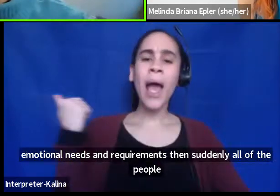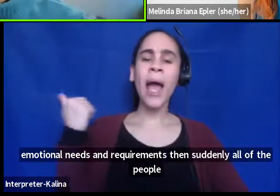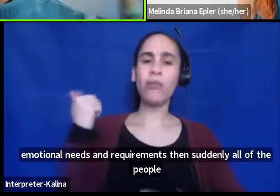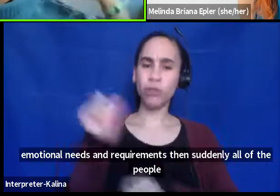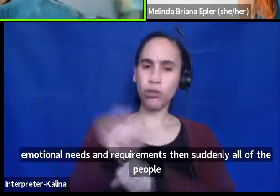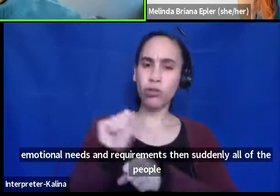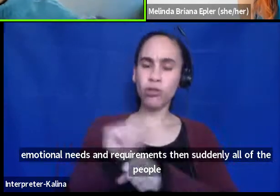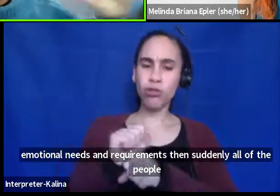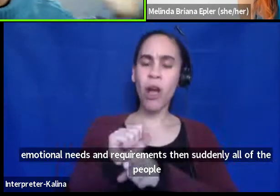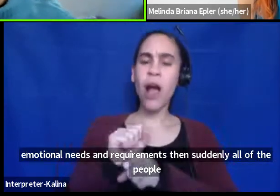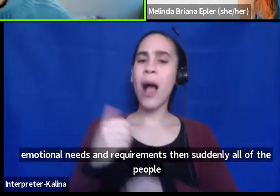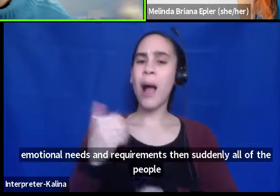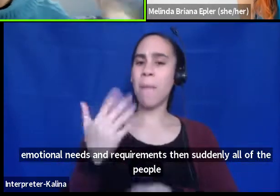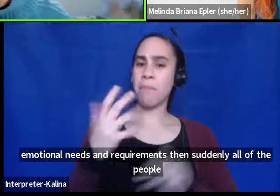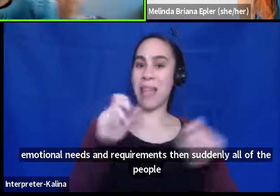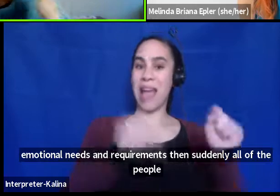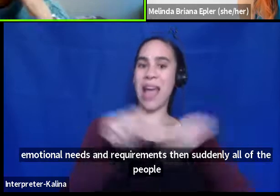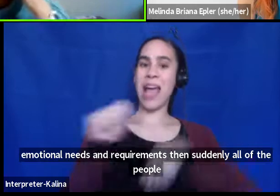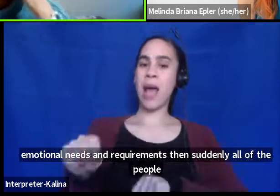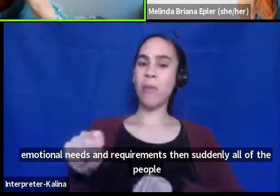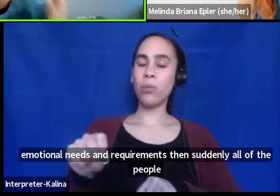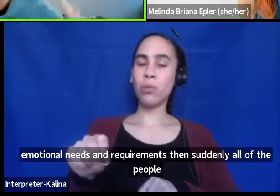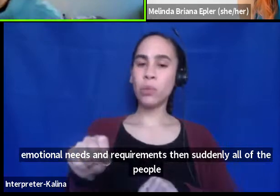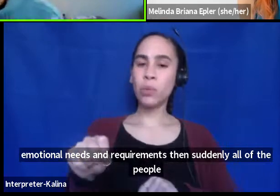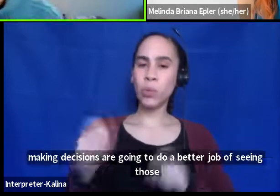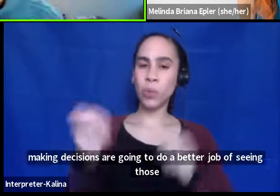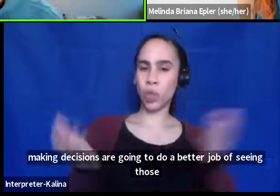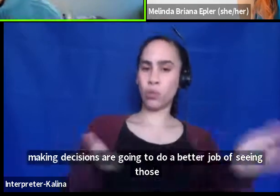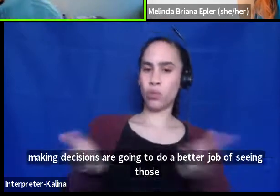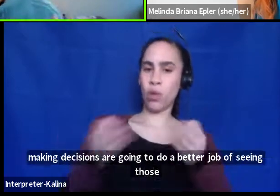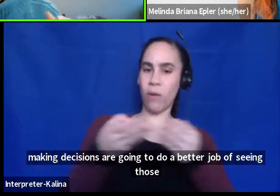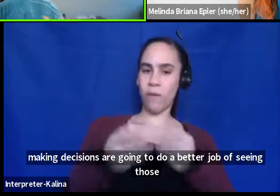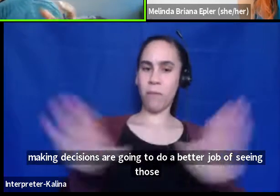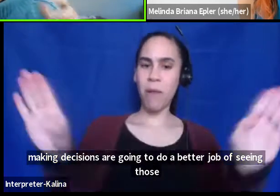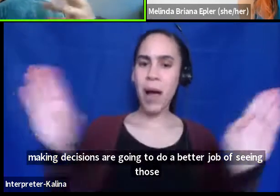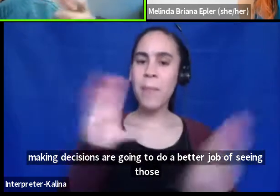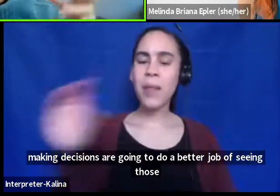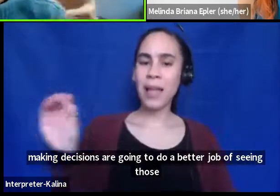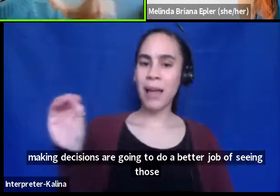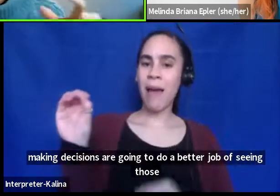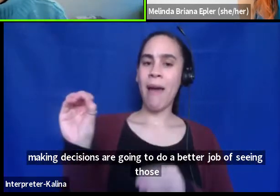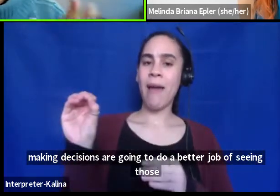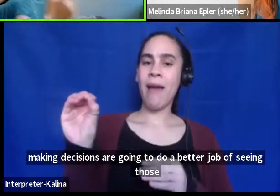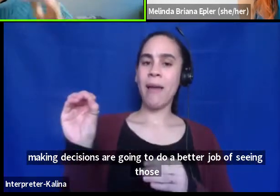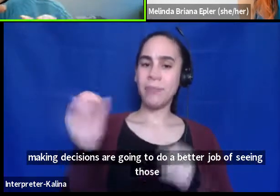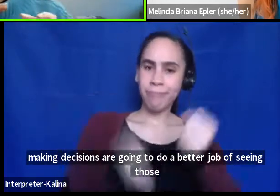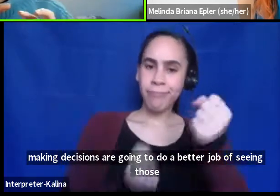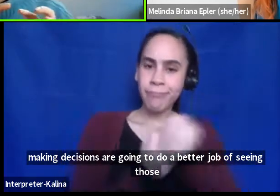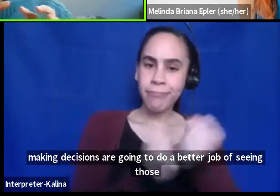are, in our blind spots that we can't necessarily see. So I think once you start to really think about diversity